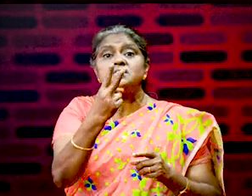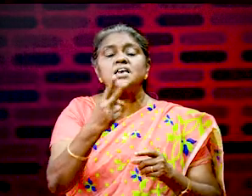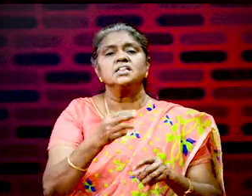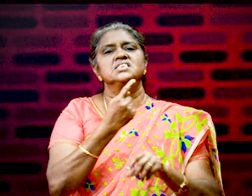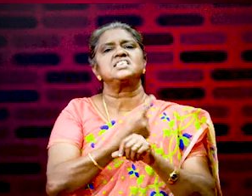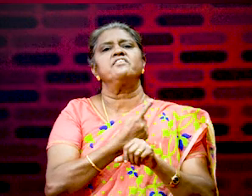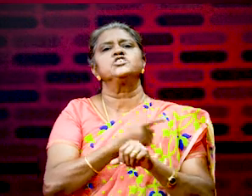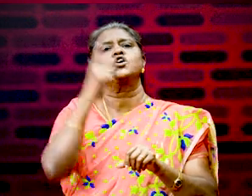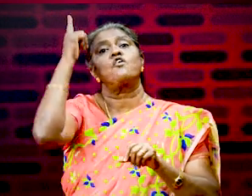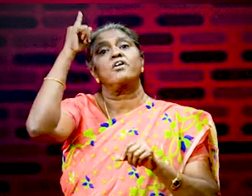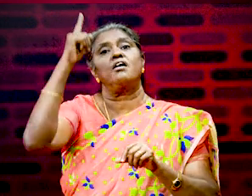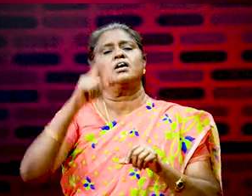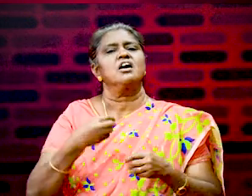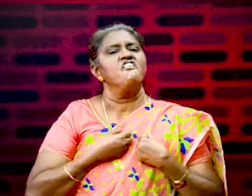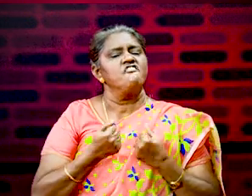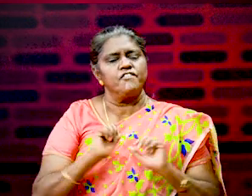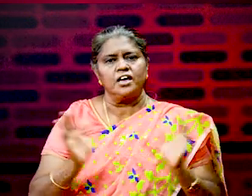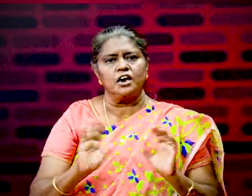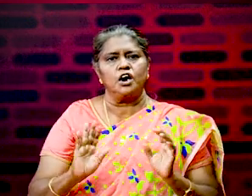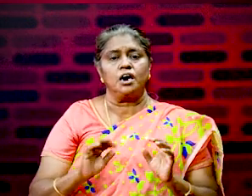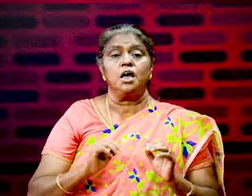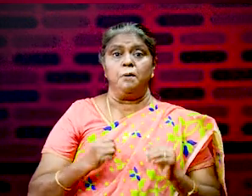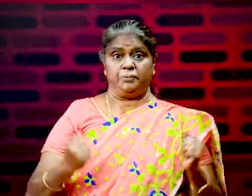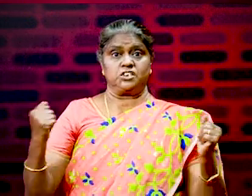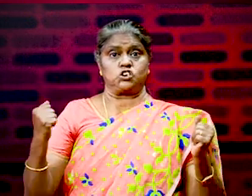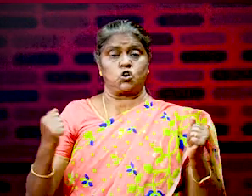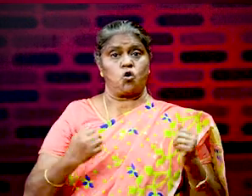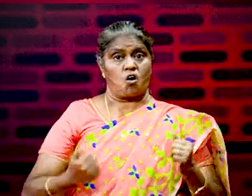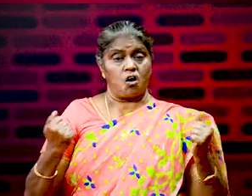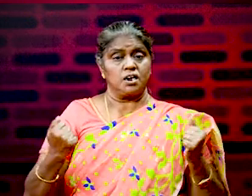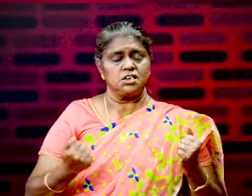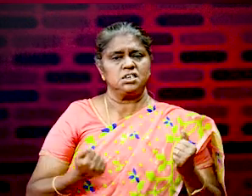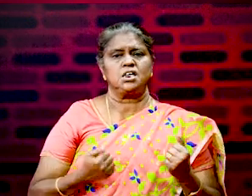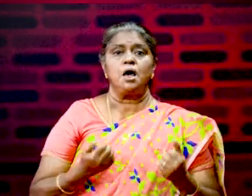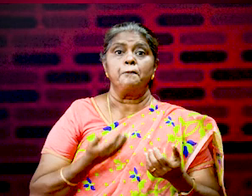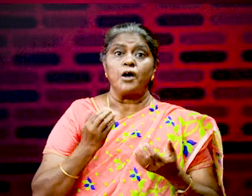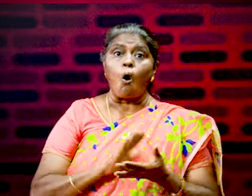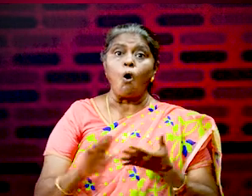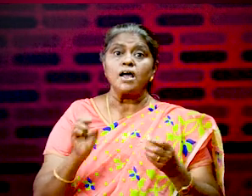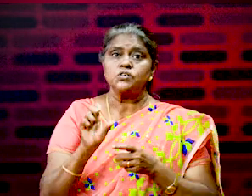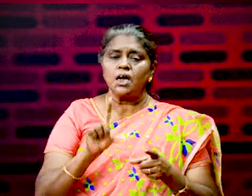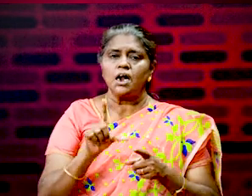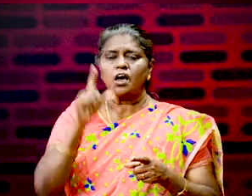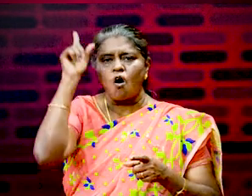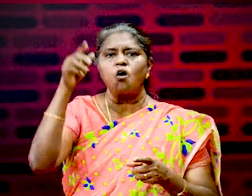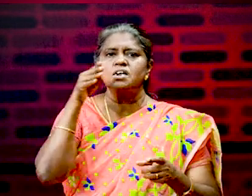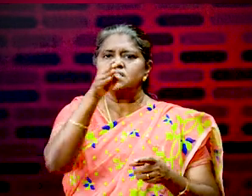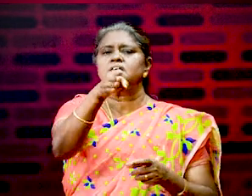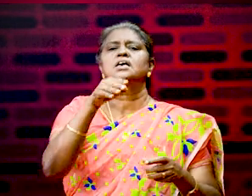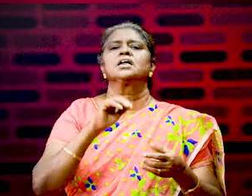God is with you. This month, God says He will come with vengeance. He will show justice to you. He